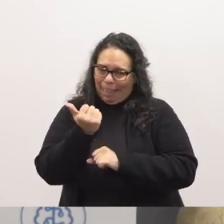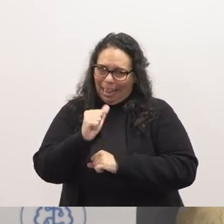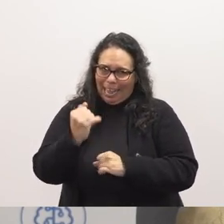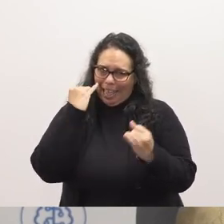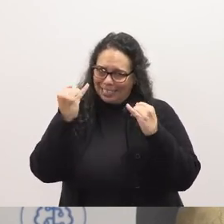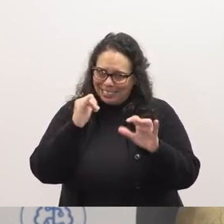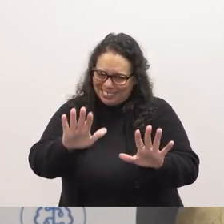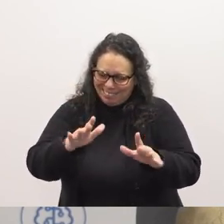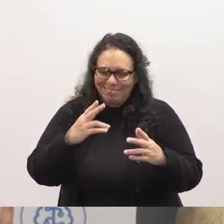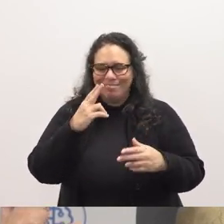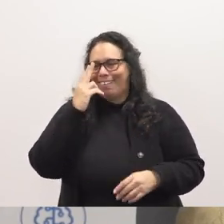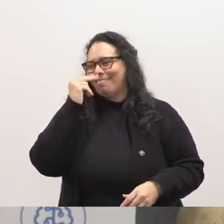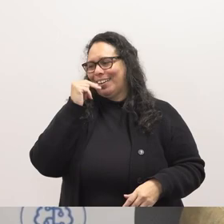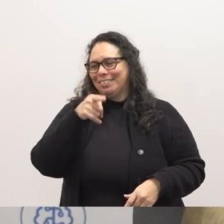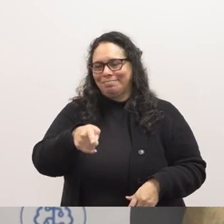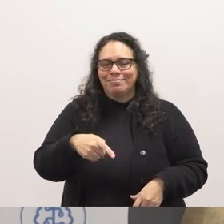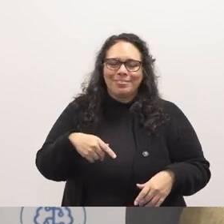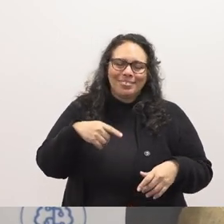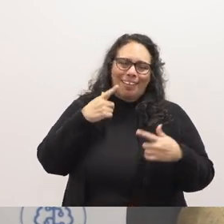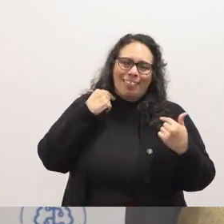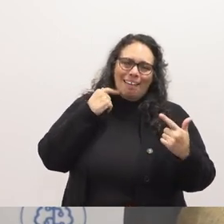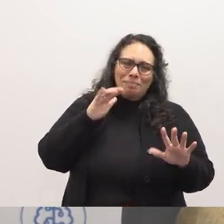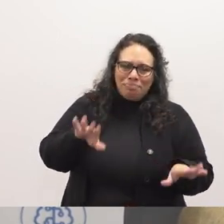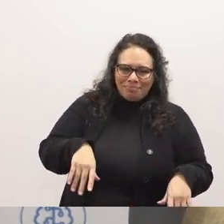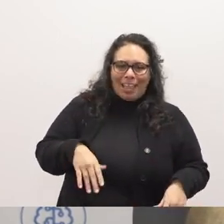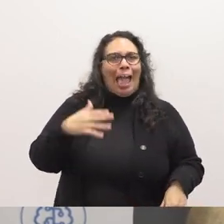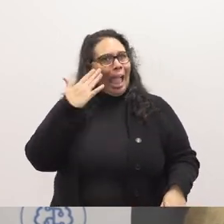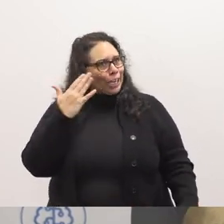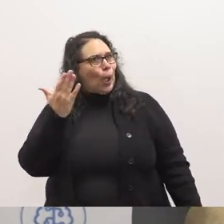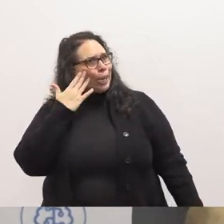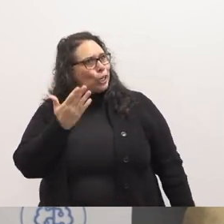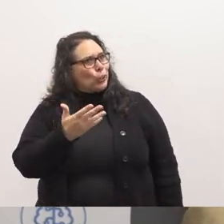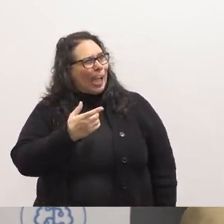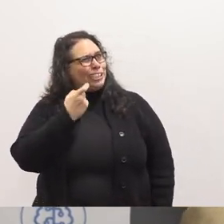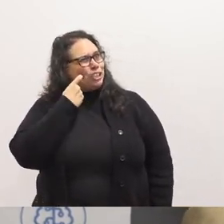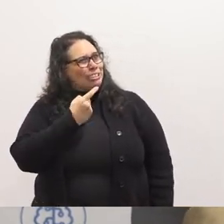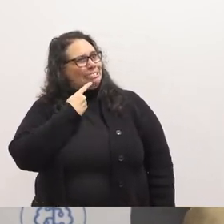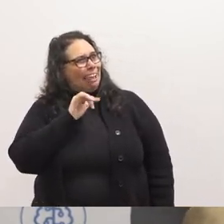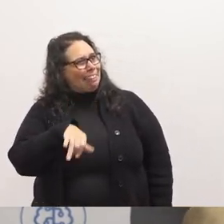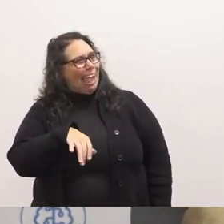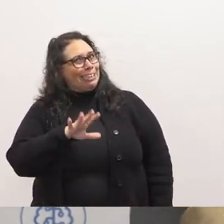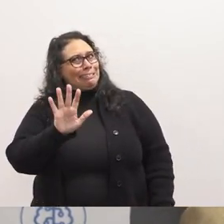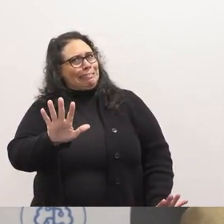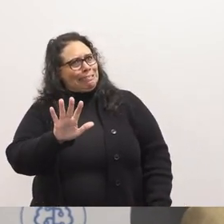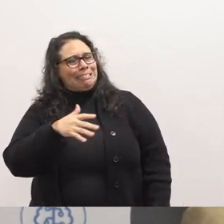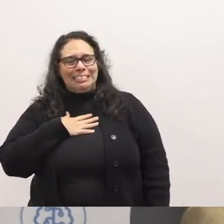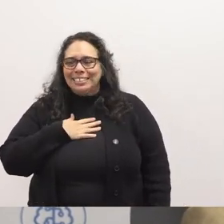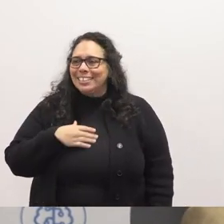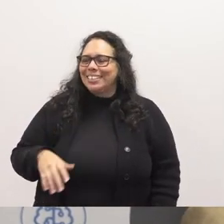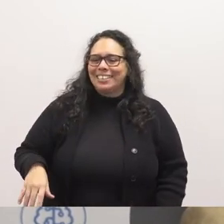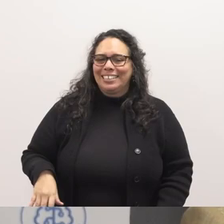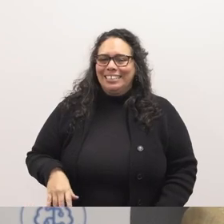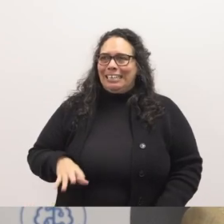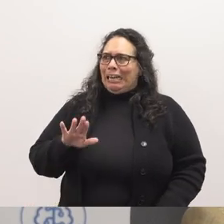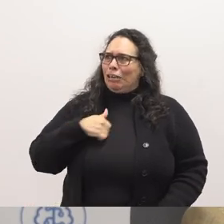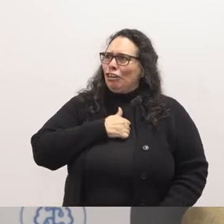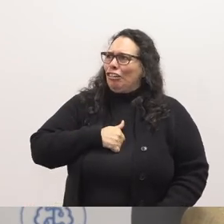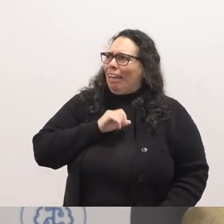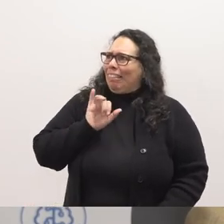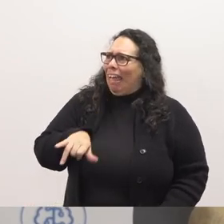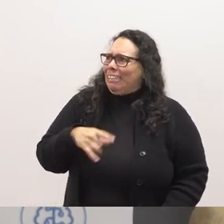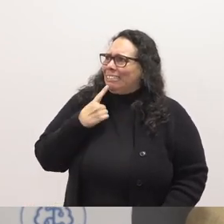you know, right, yeah, I know, and I just said that. Yeah, I'm gonna regret that one later.